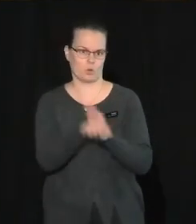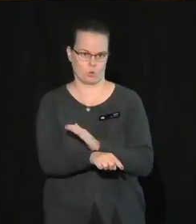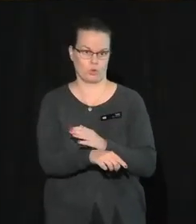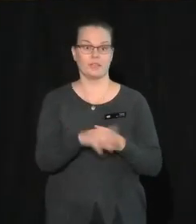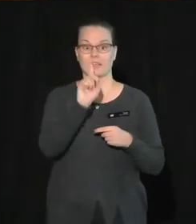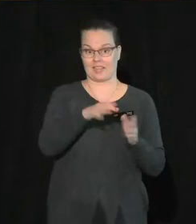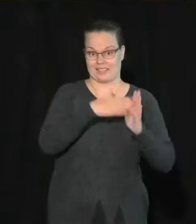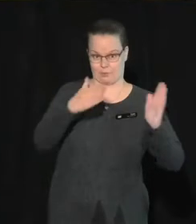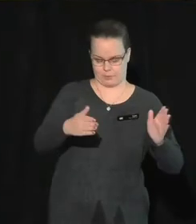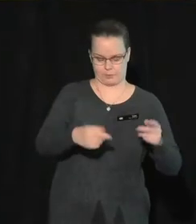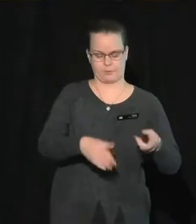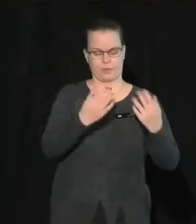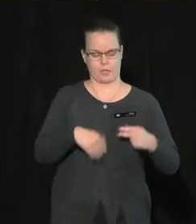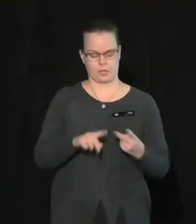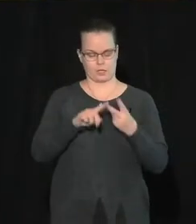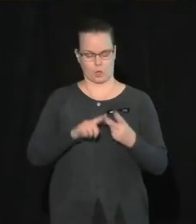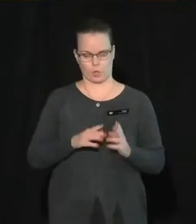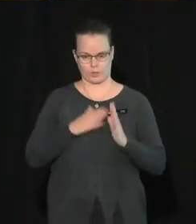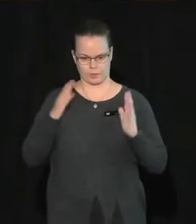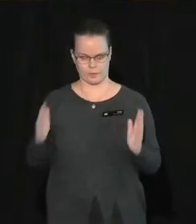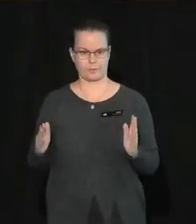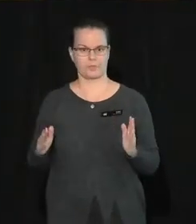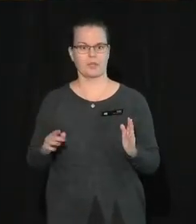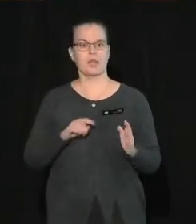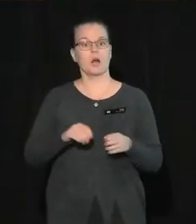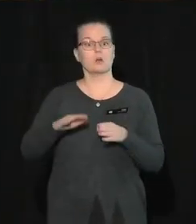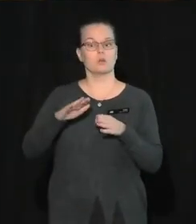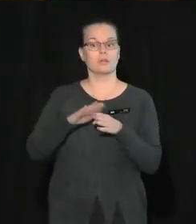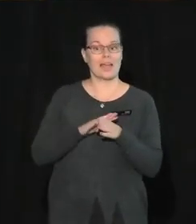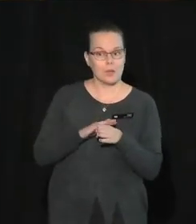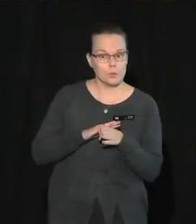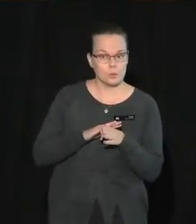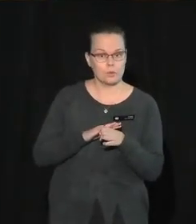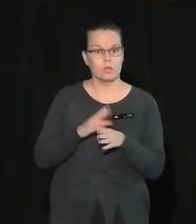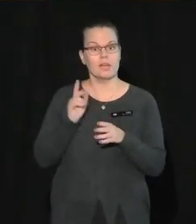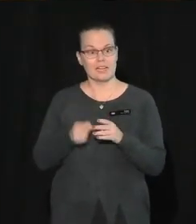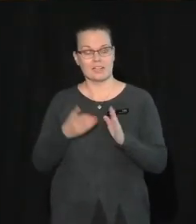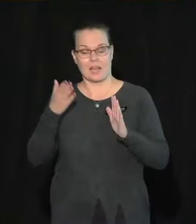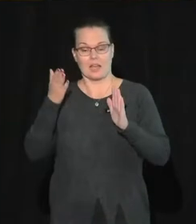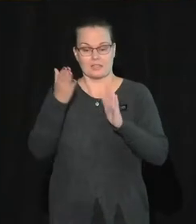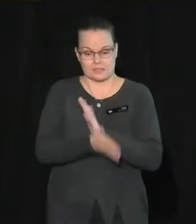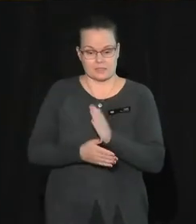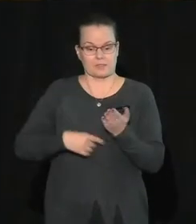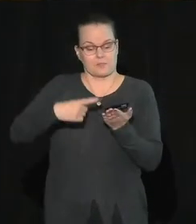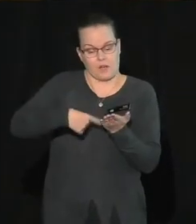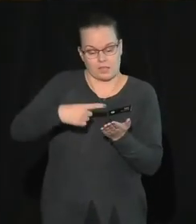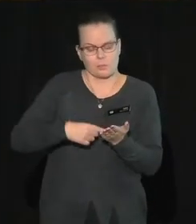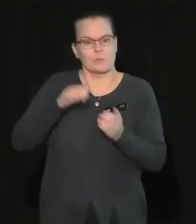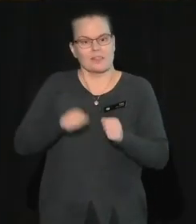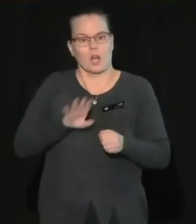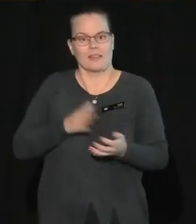leg. The second leg is using exactly the same accessibility requirements,